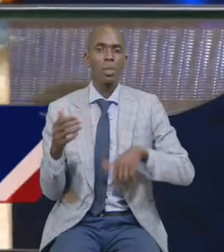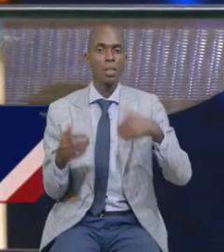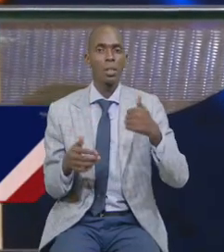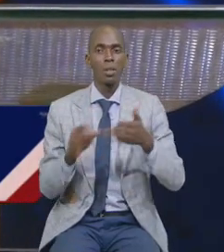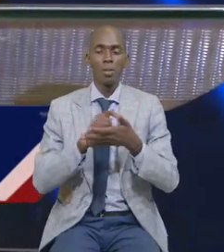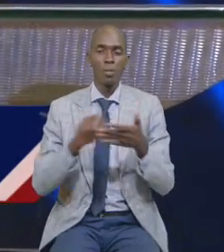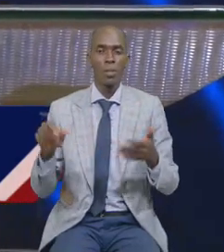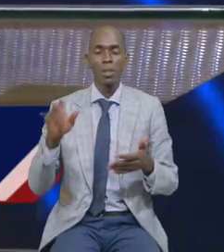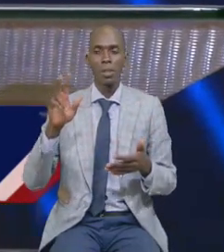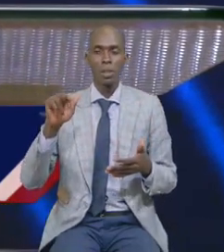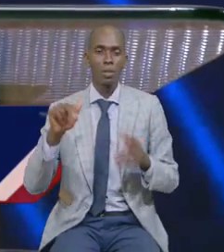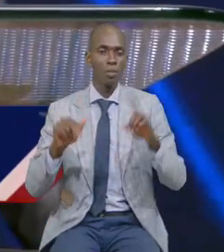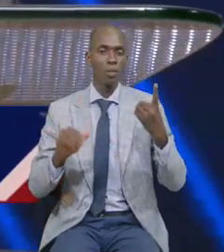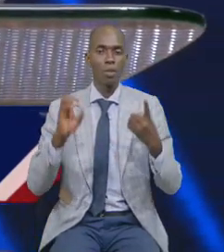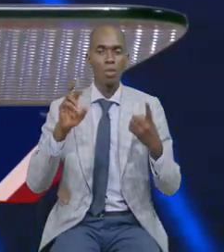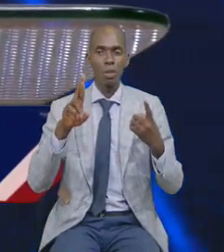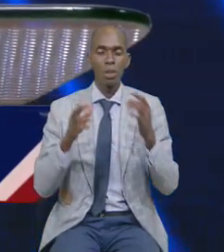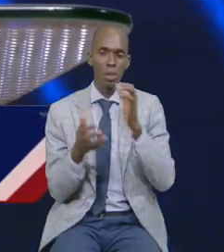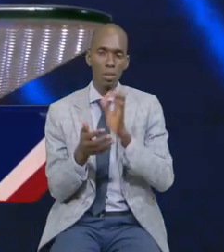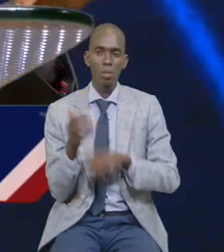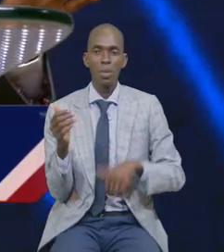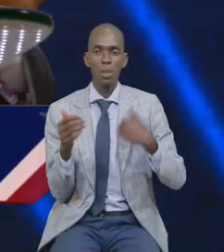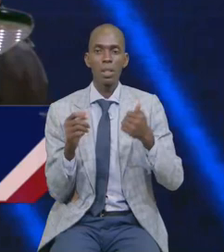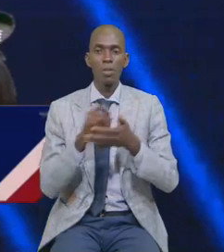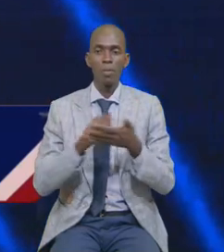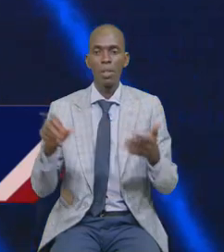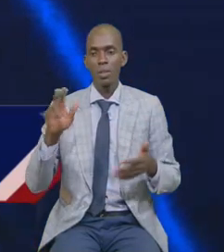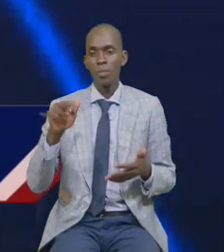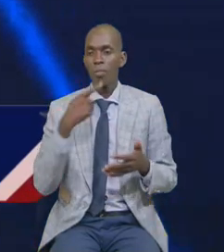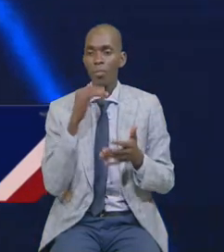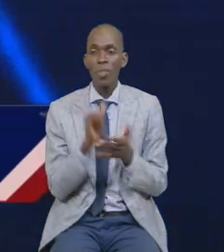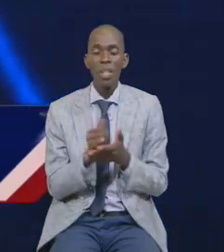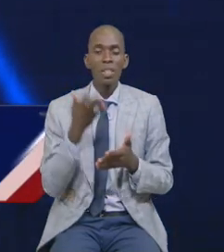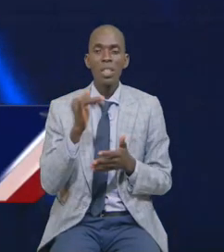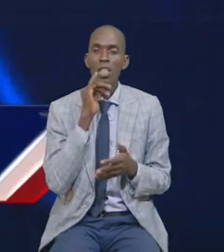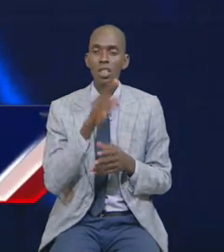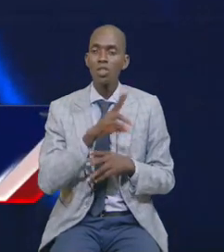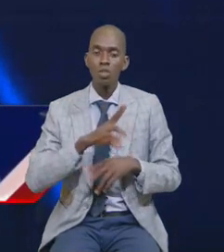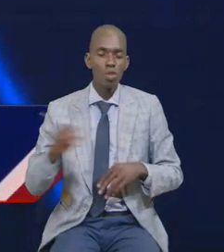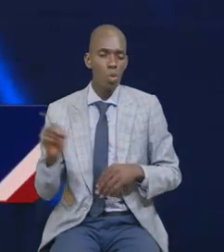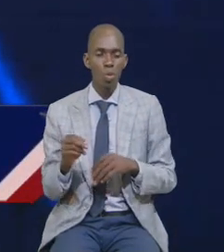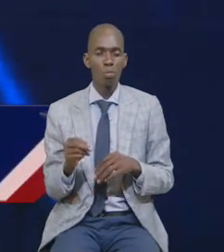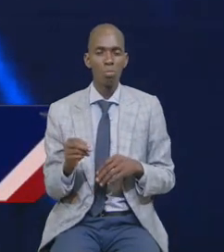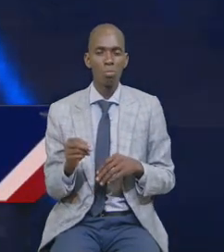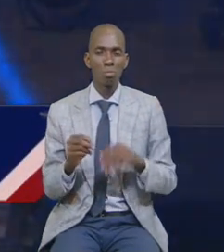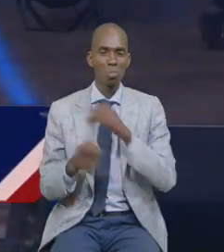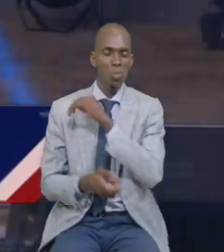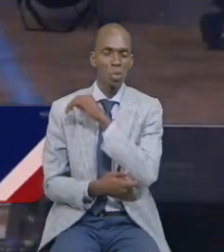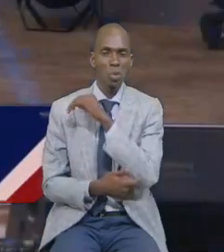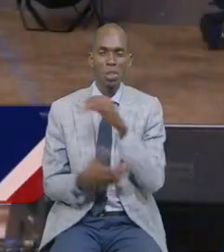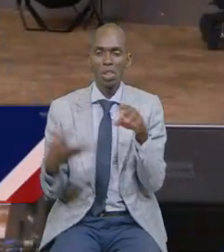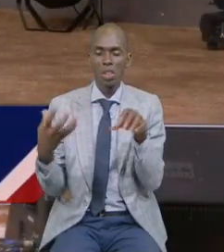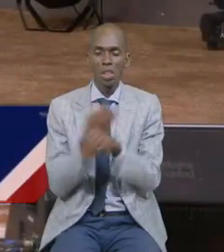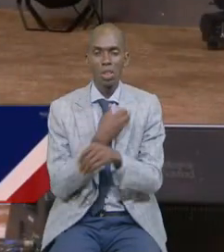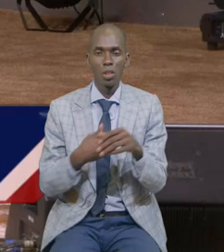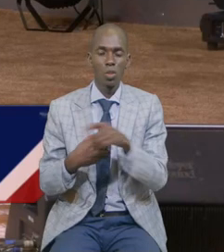verse 13. It says, "There's no temptation taking you, but such as is